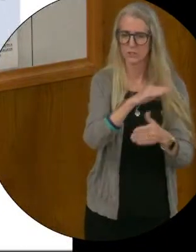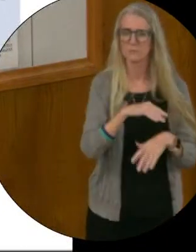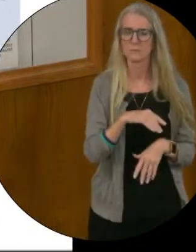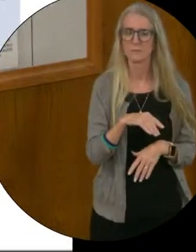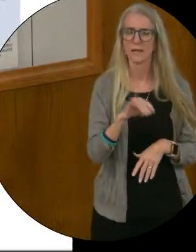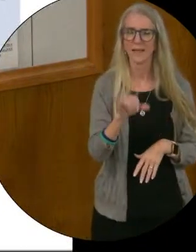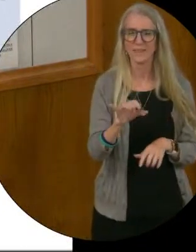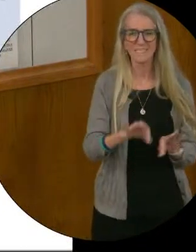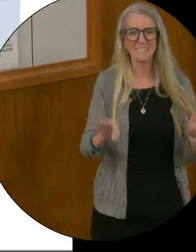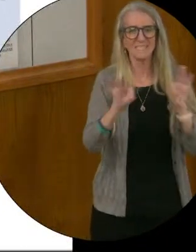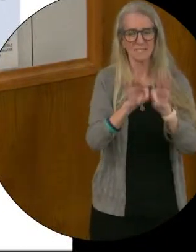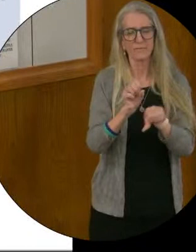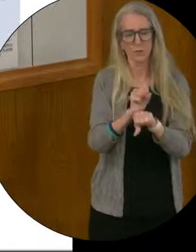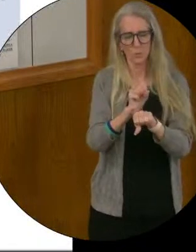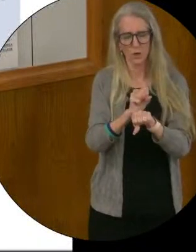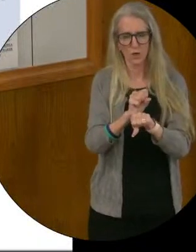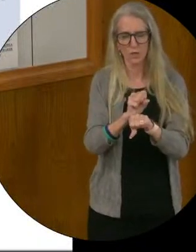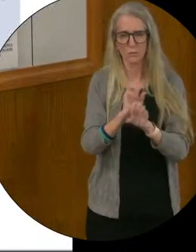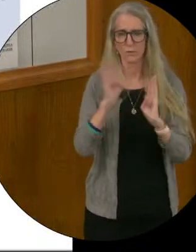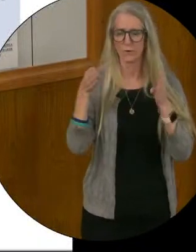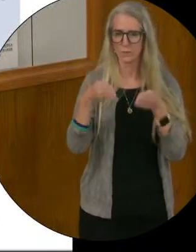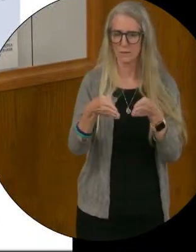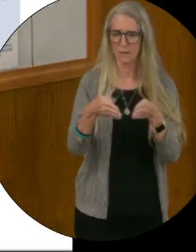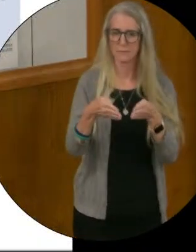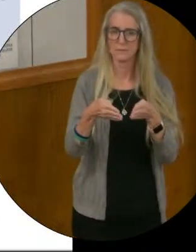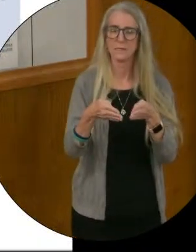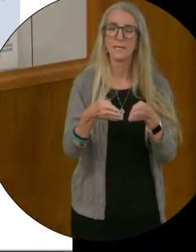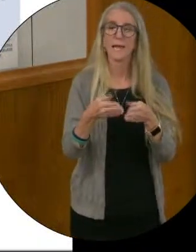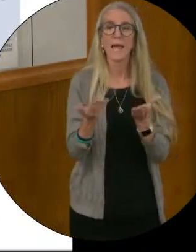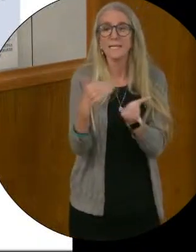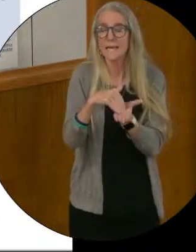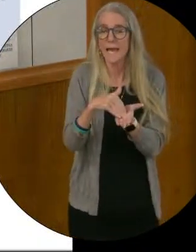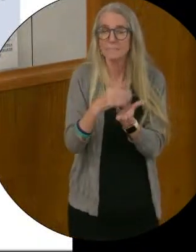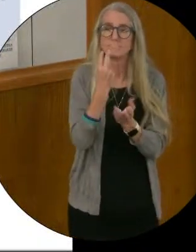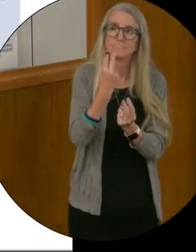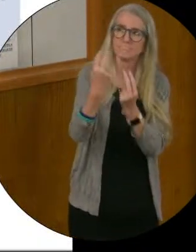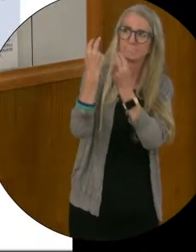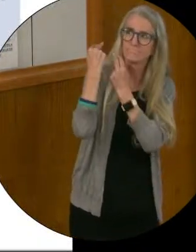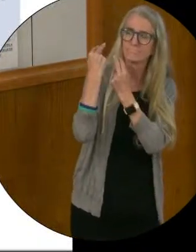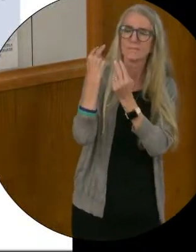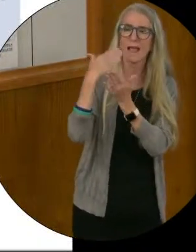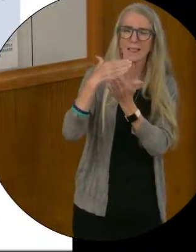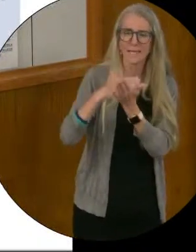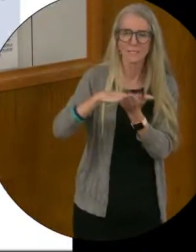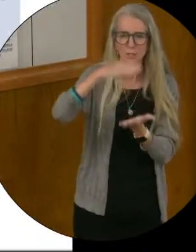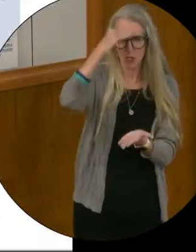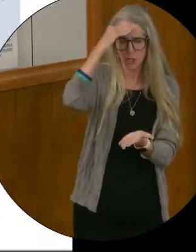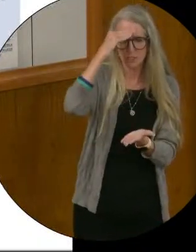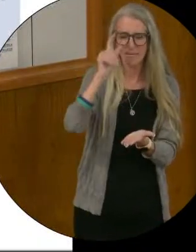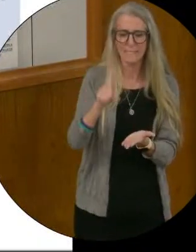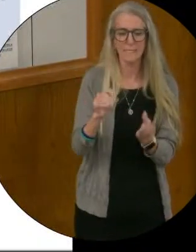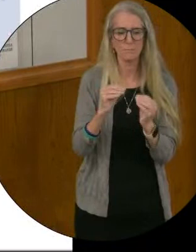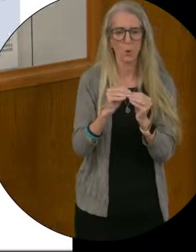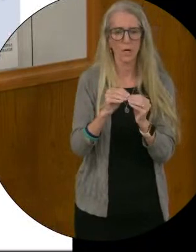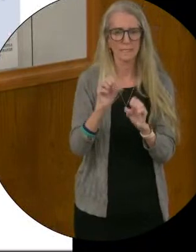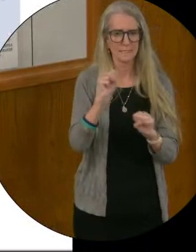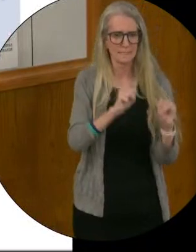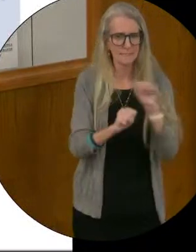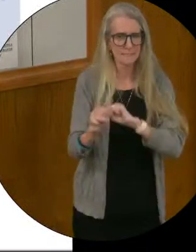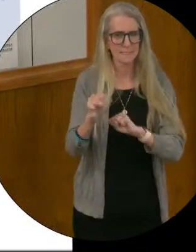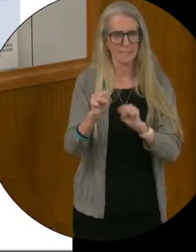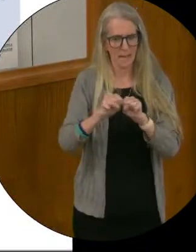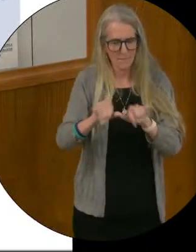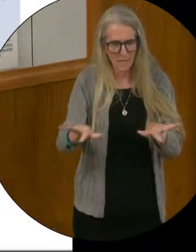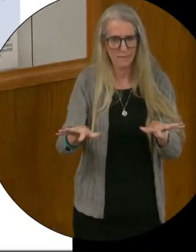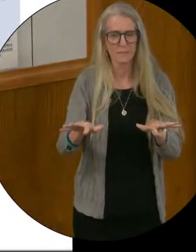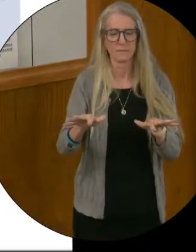some significant work that we're doing. And again, those lessons learned is that really we need to take a more systemic approach in terms of making sure